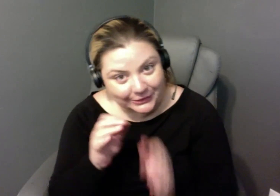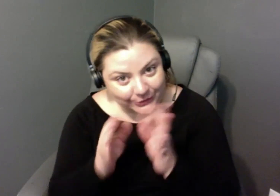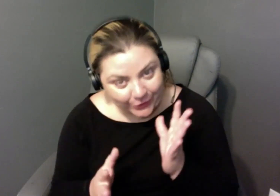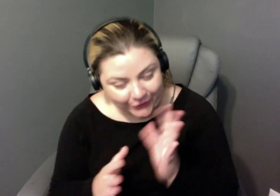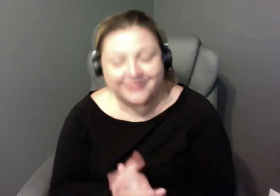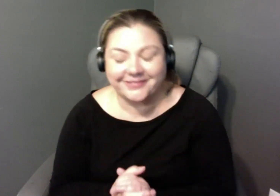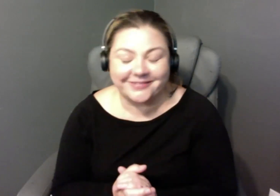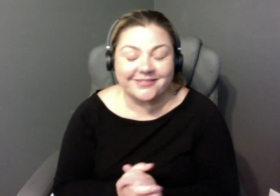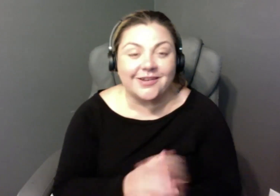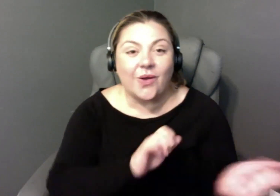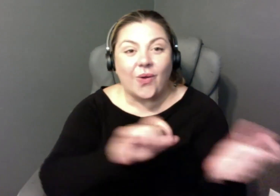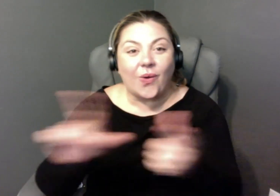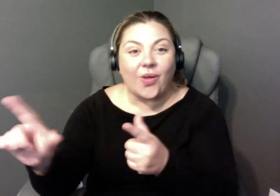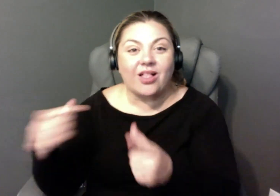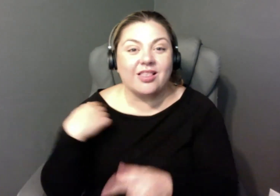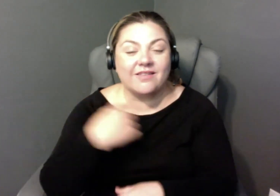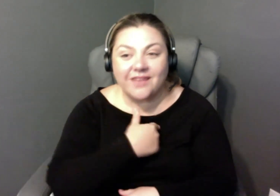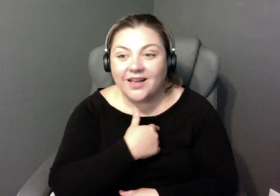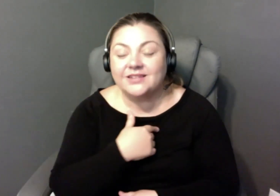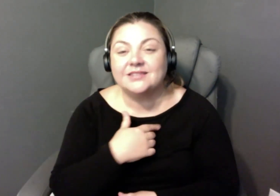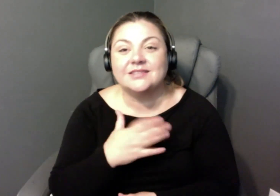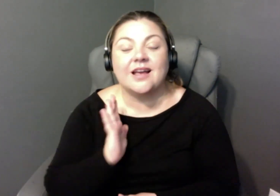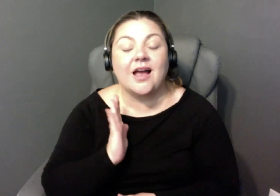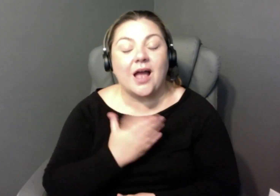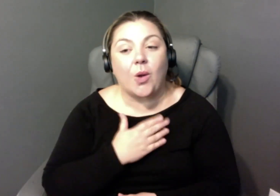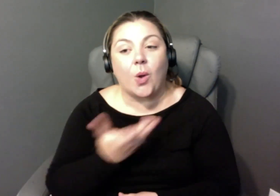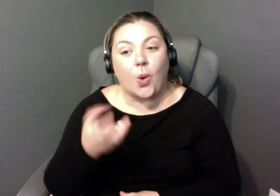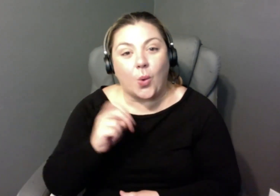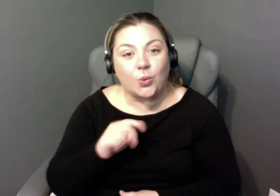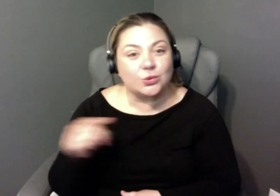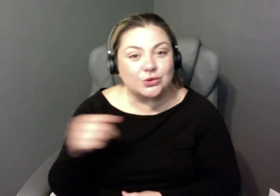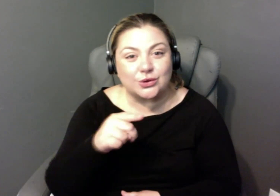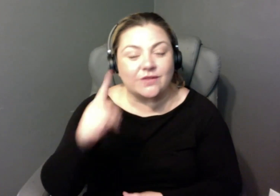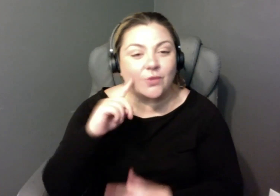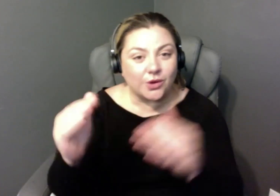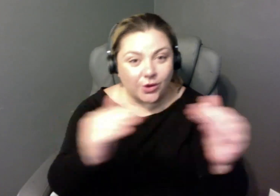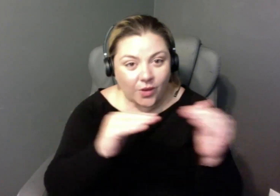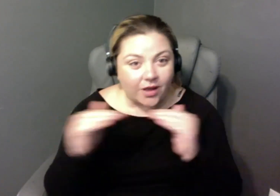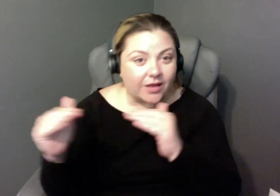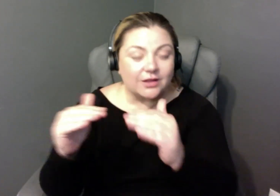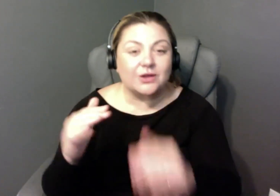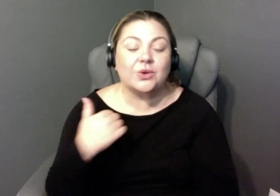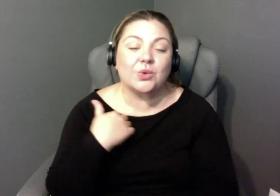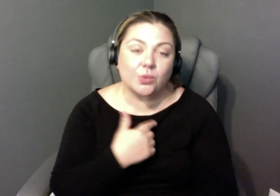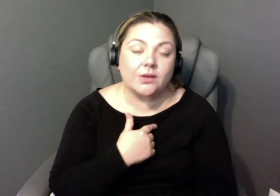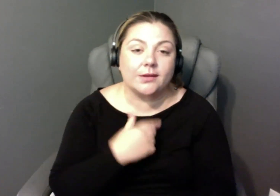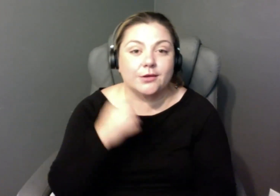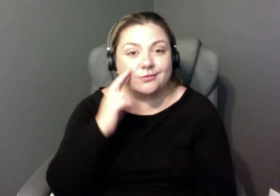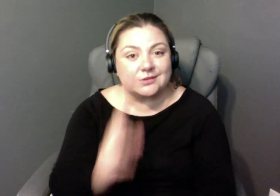who are in various stages of our equity journey, I hope you know that we share that pain